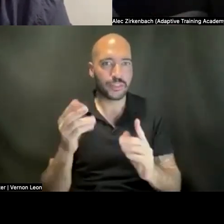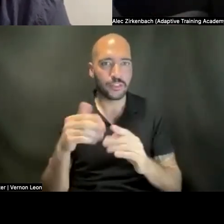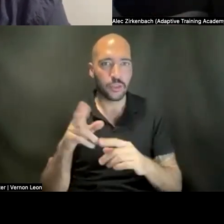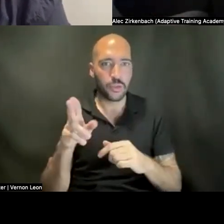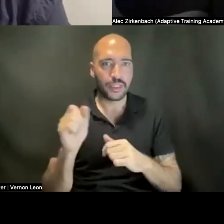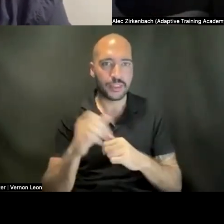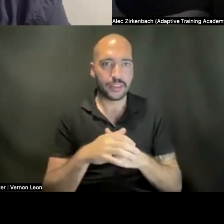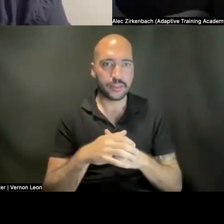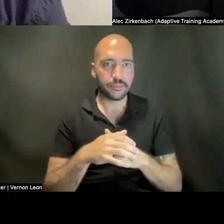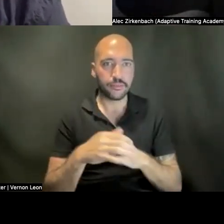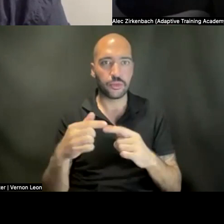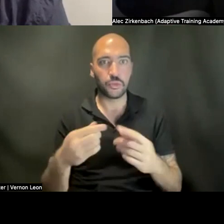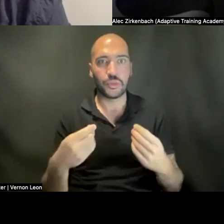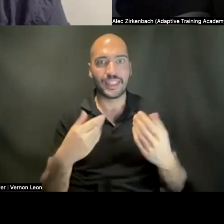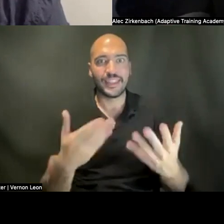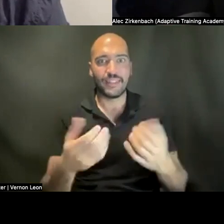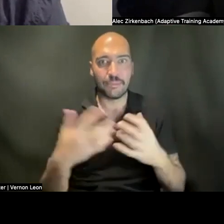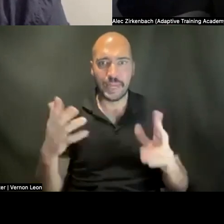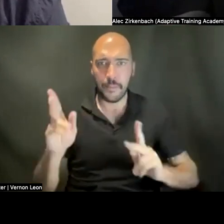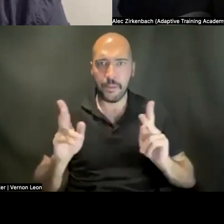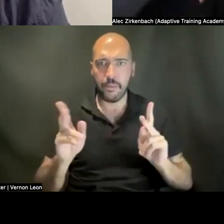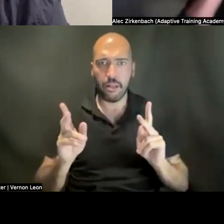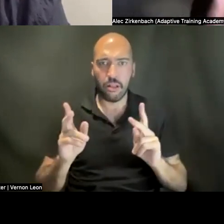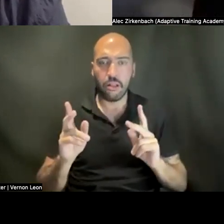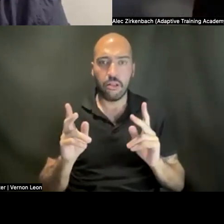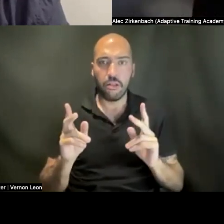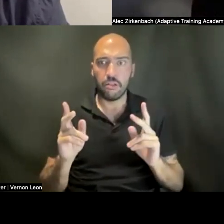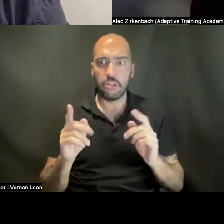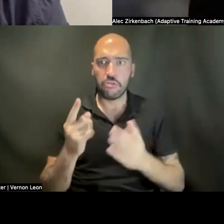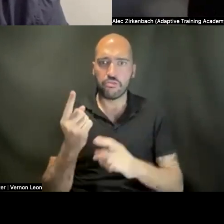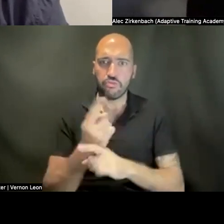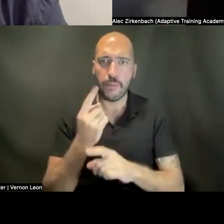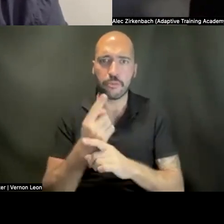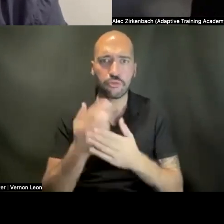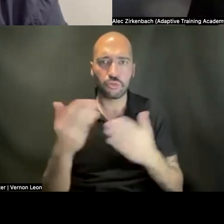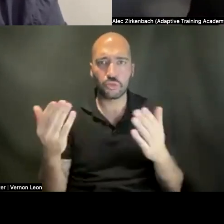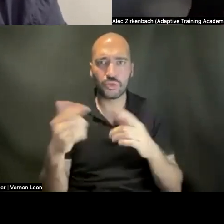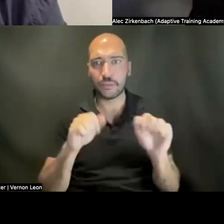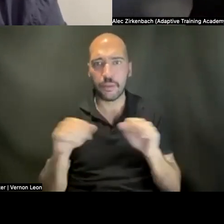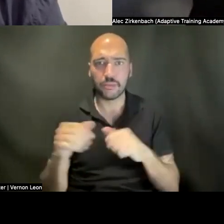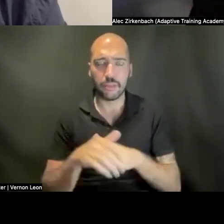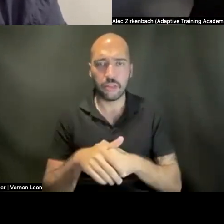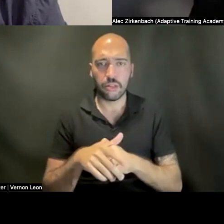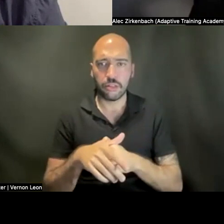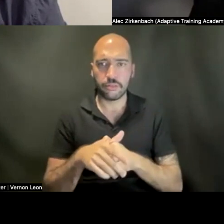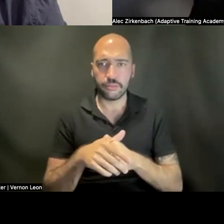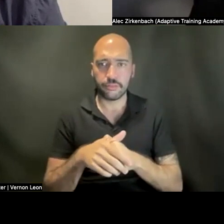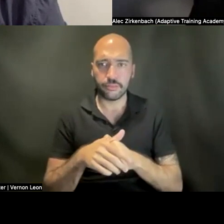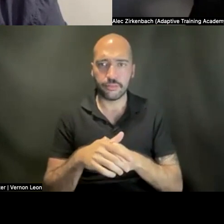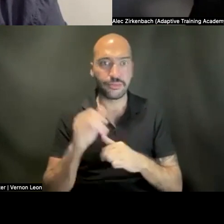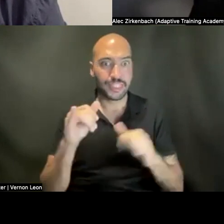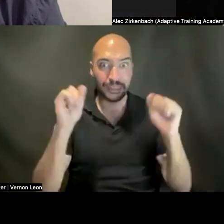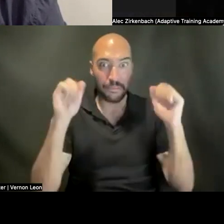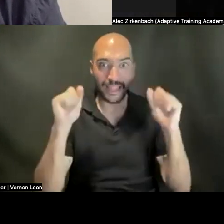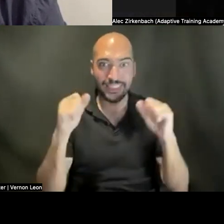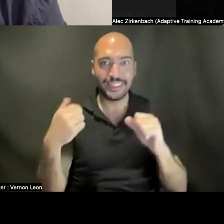States, to give as many human beings the proper resources as possible. And that's amazing, and